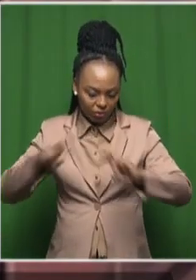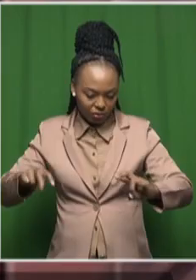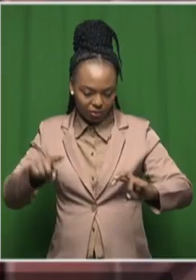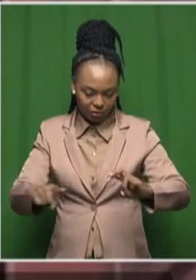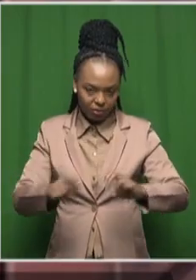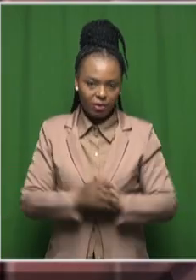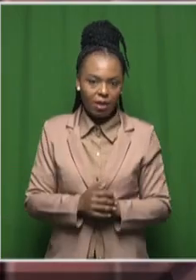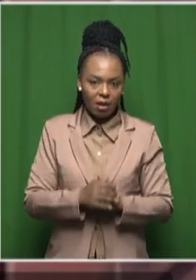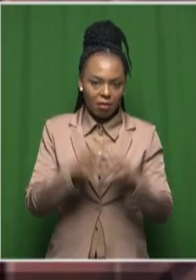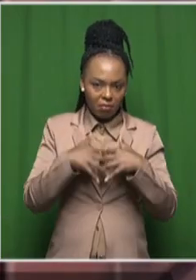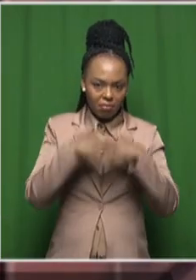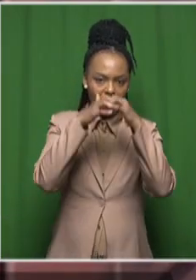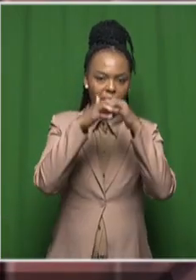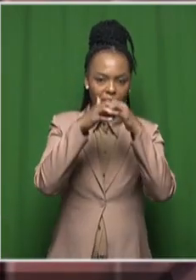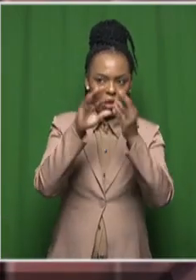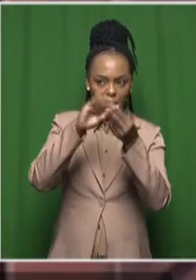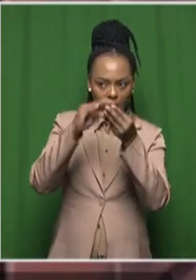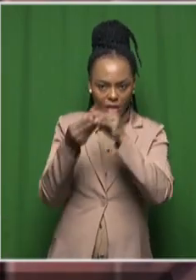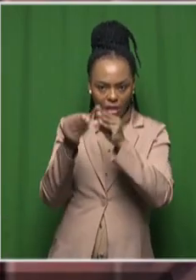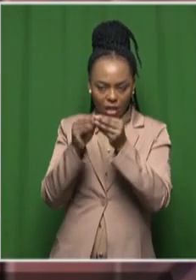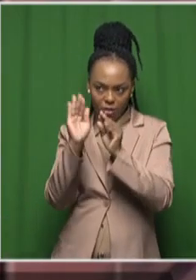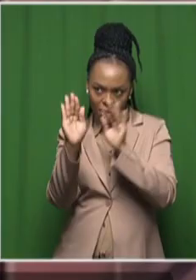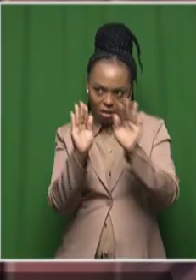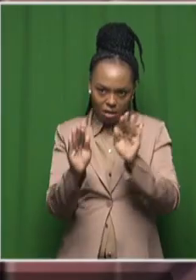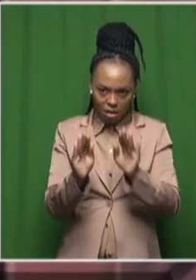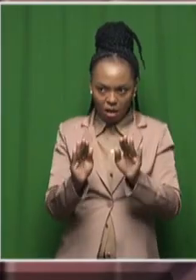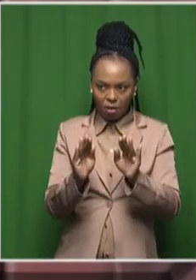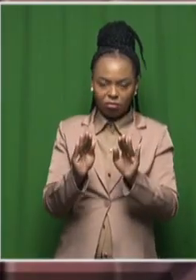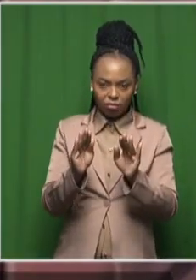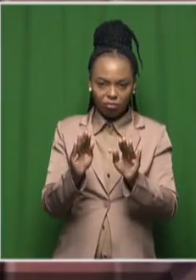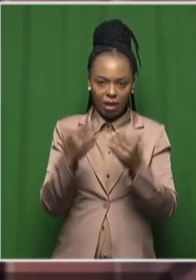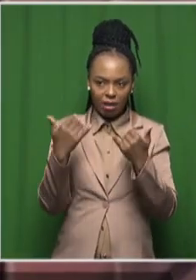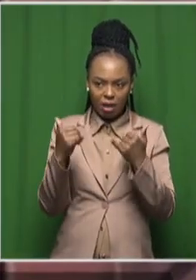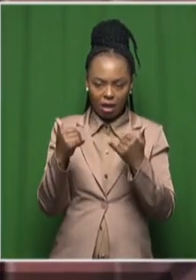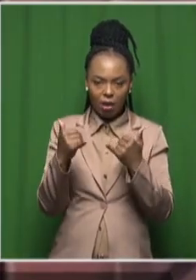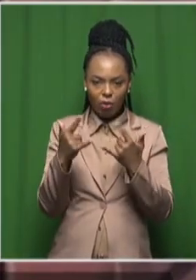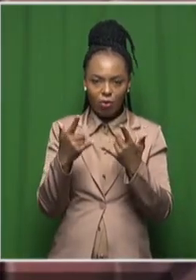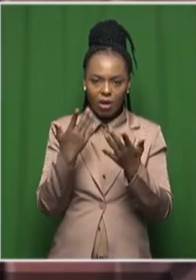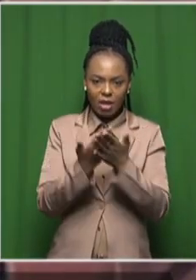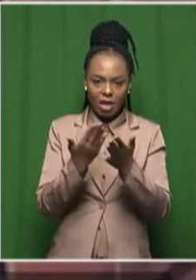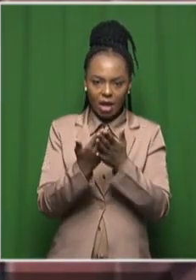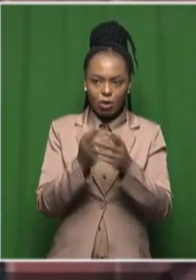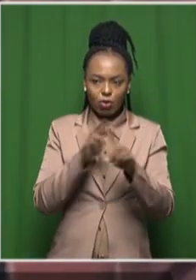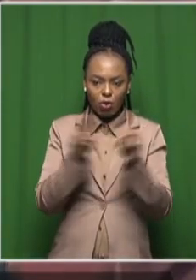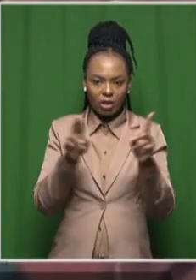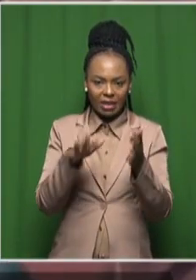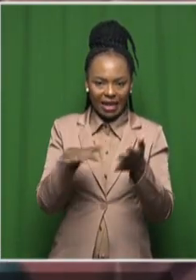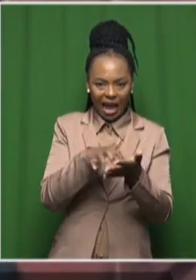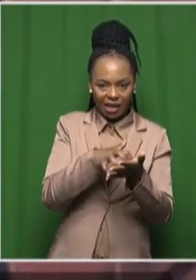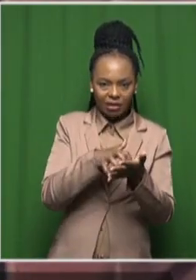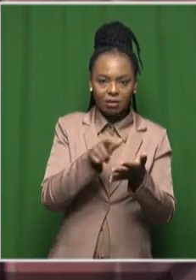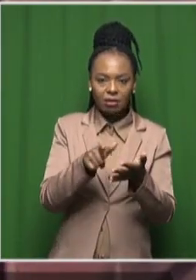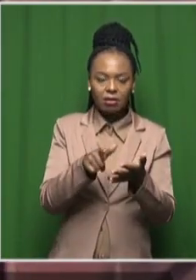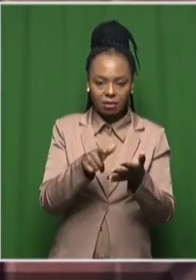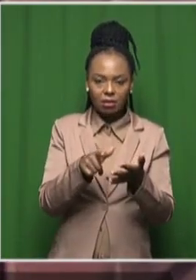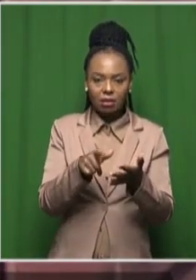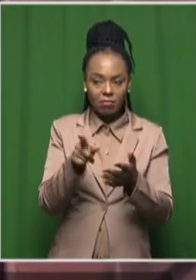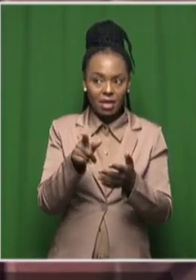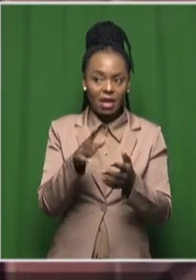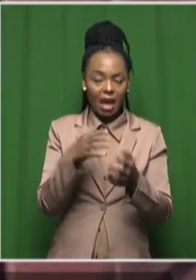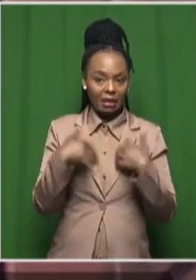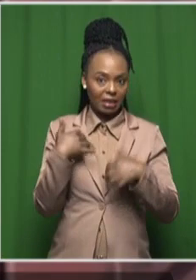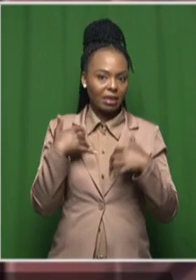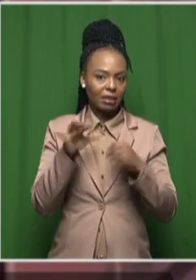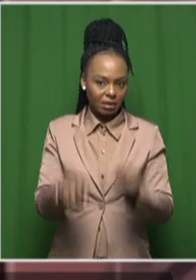we create a type of clay that's a lot more, less susceptible to like cracks and all of that kind of thing. So it's very exciting